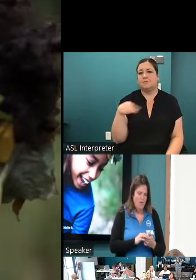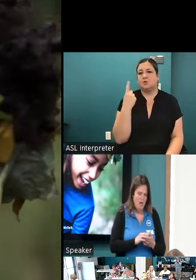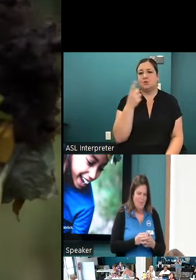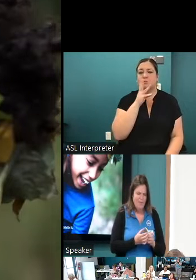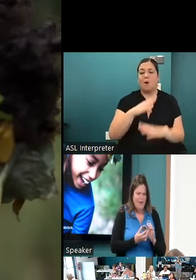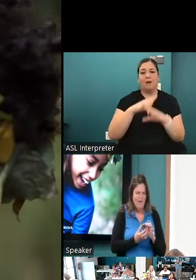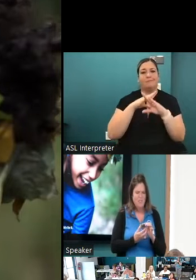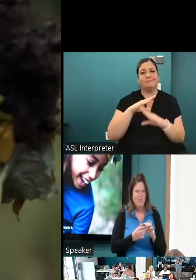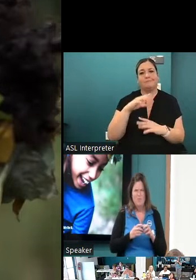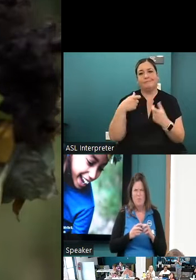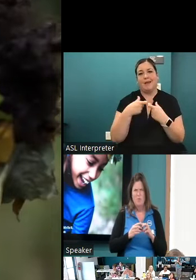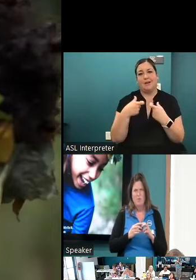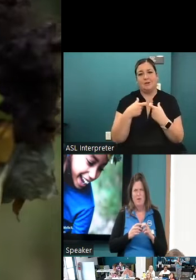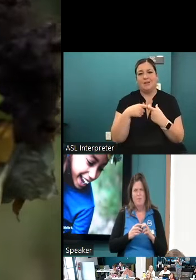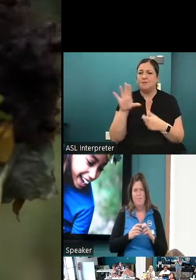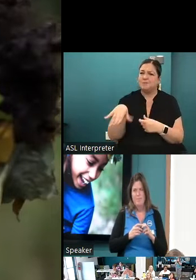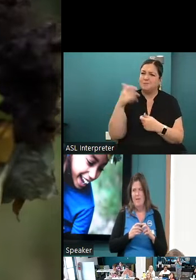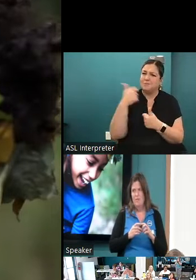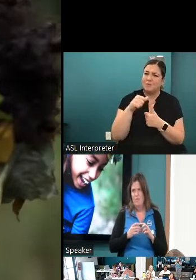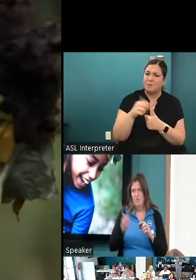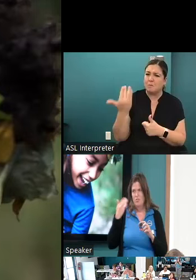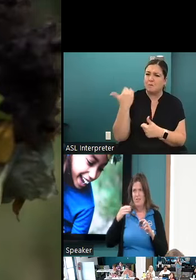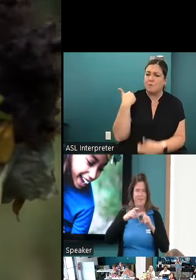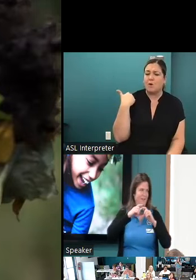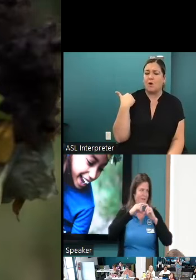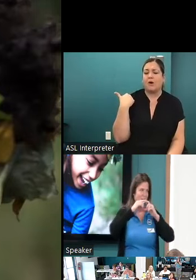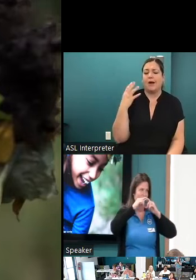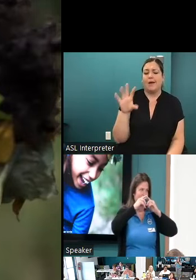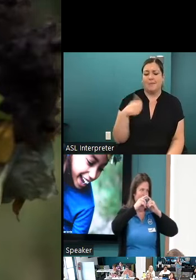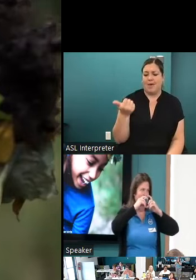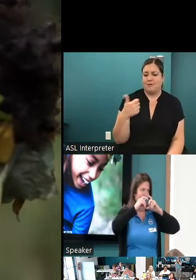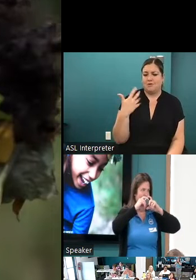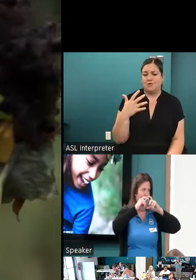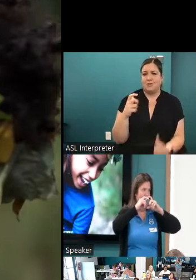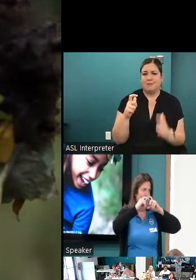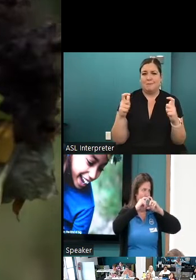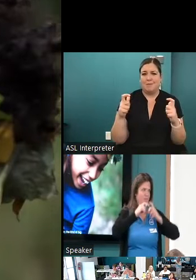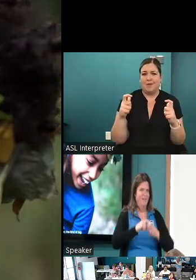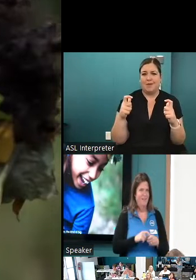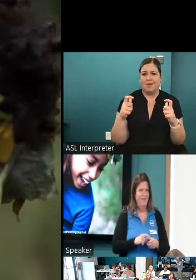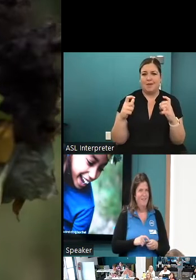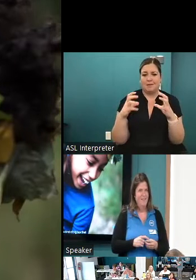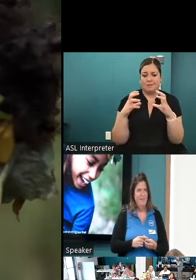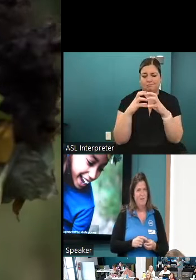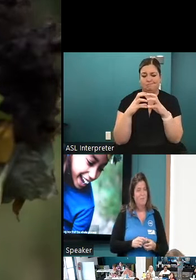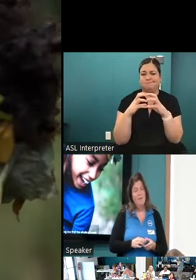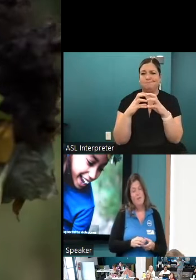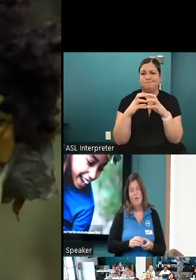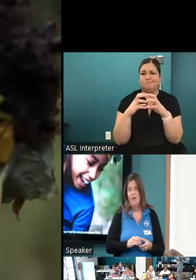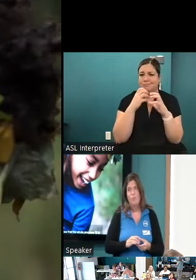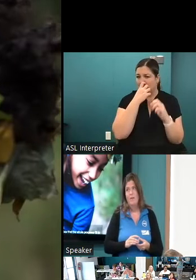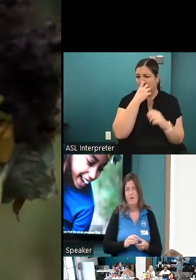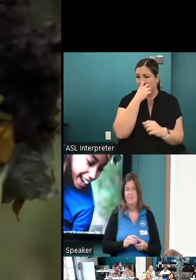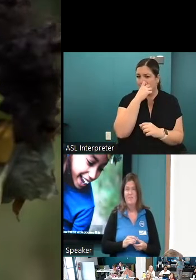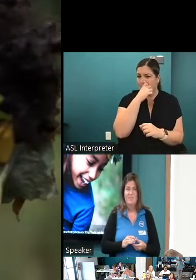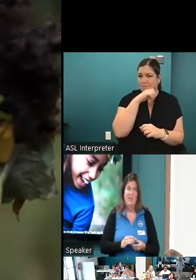So in the past, do you guys remember the other version, the kind of big box that the whole processor fit in? My daughter